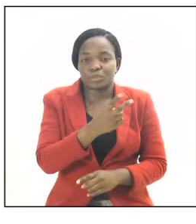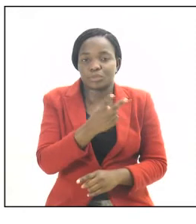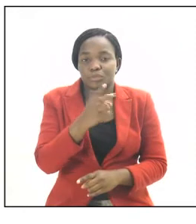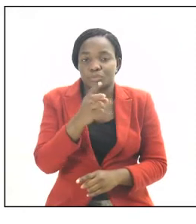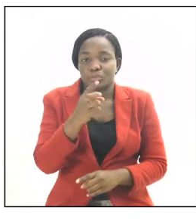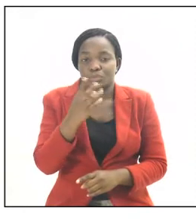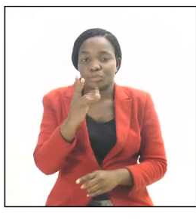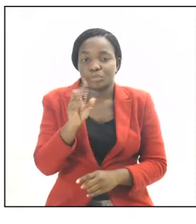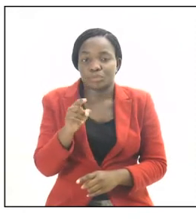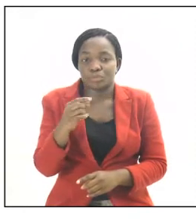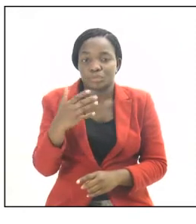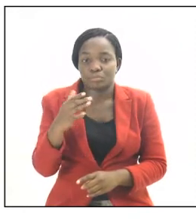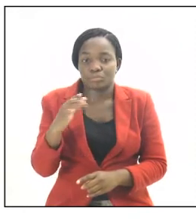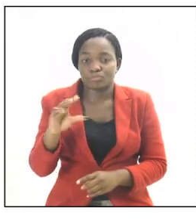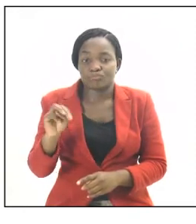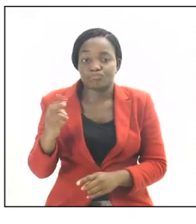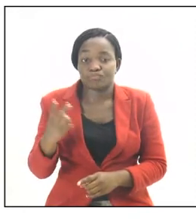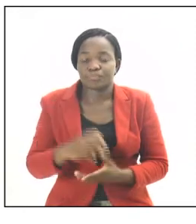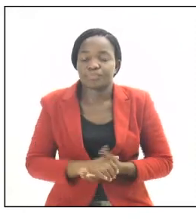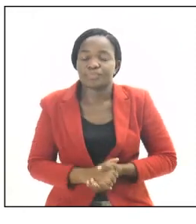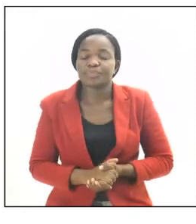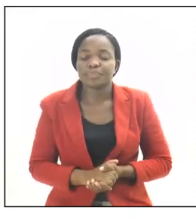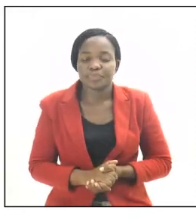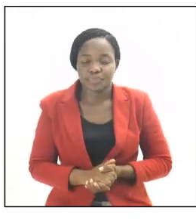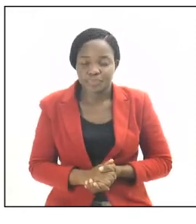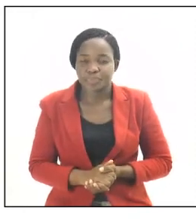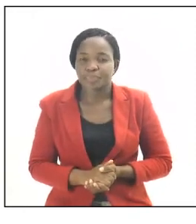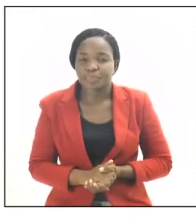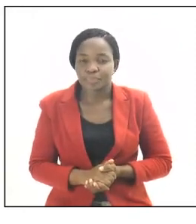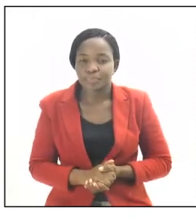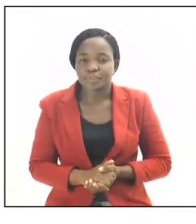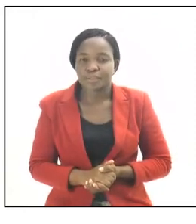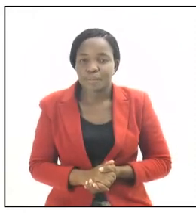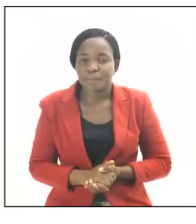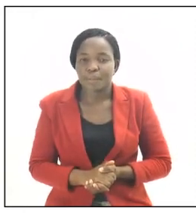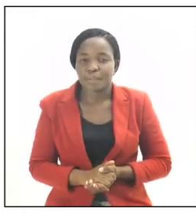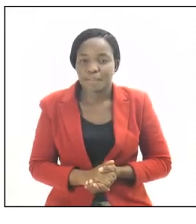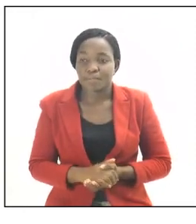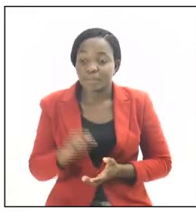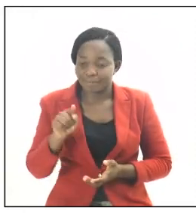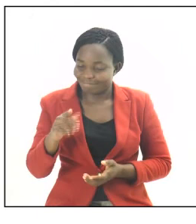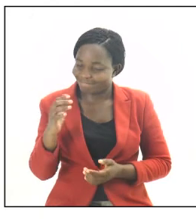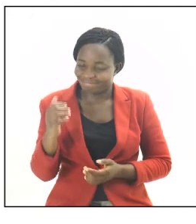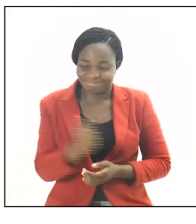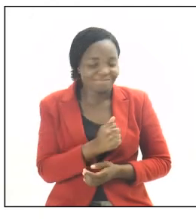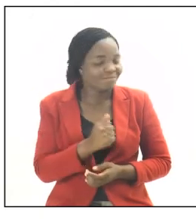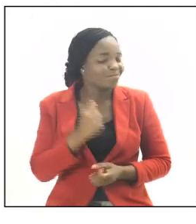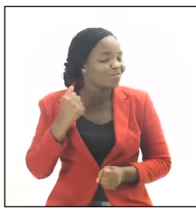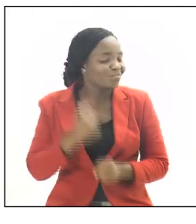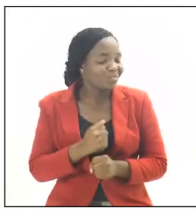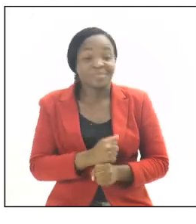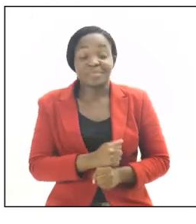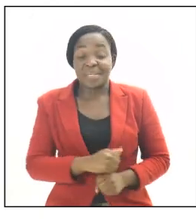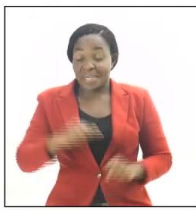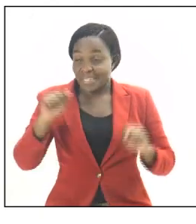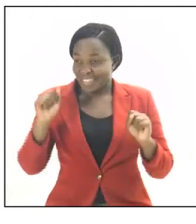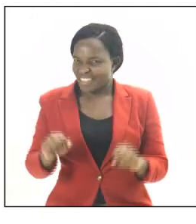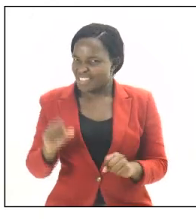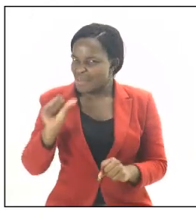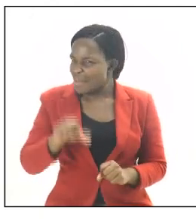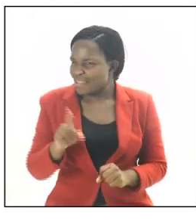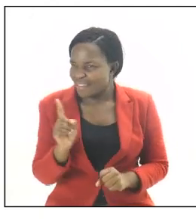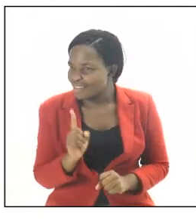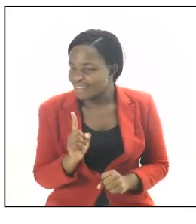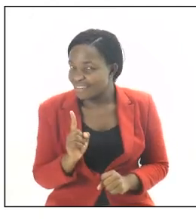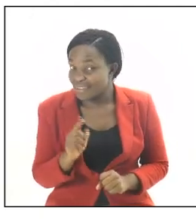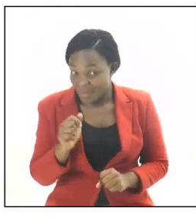the final answer. Wow! We've got it. Yes, not bad. We